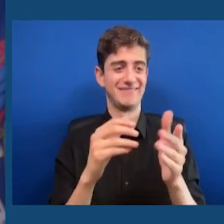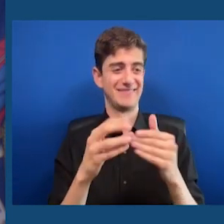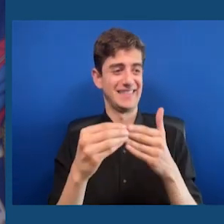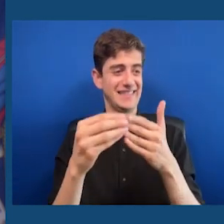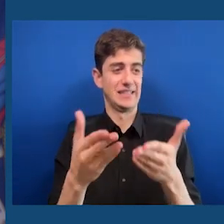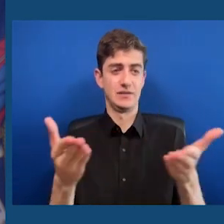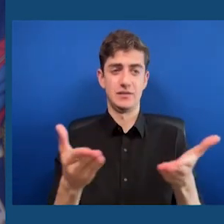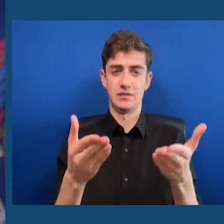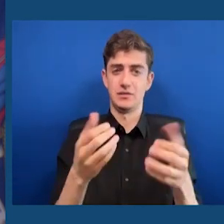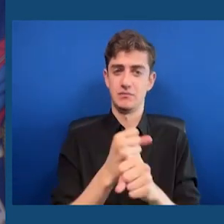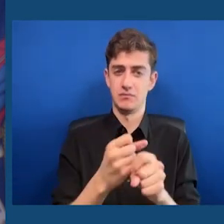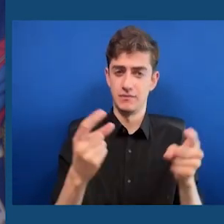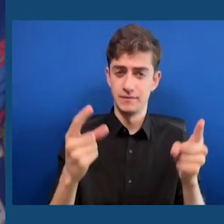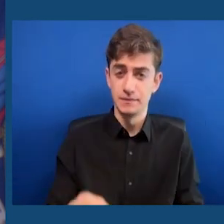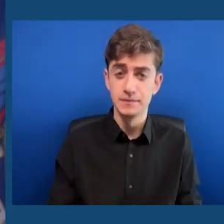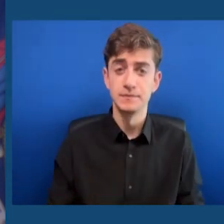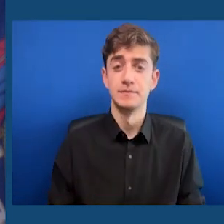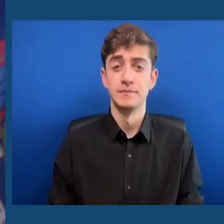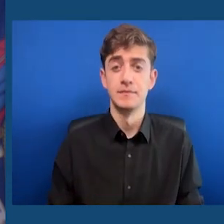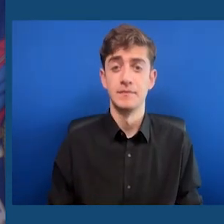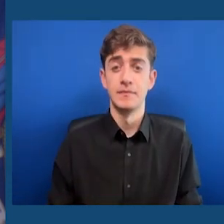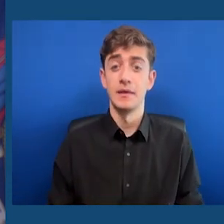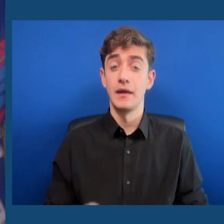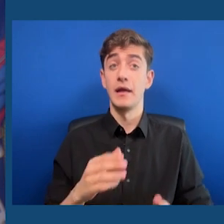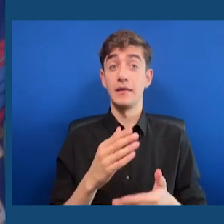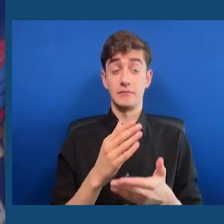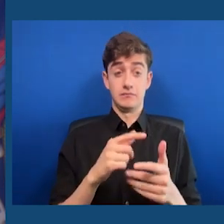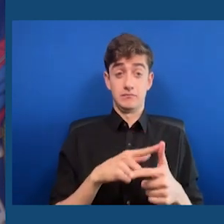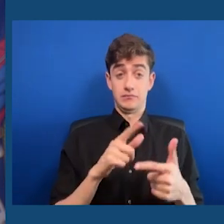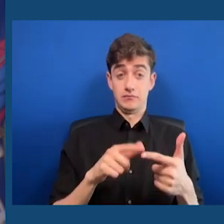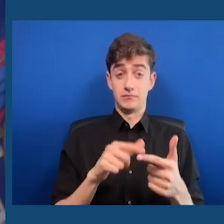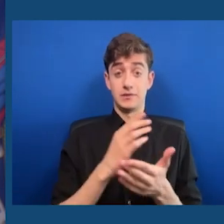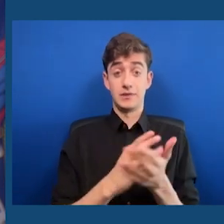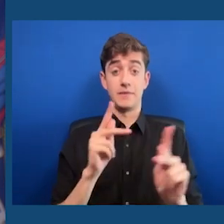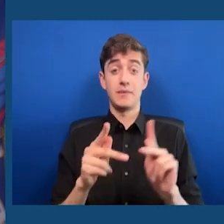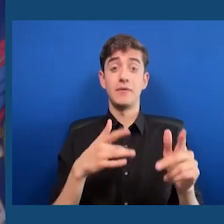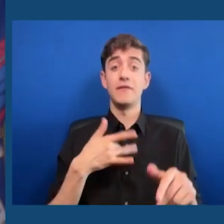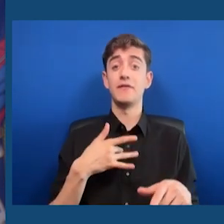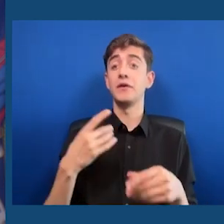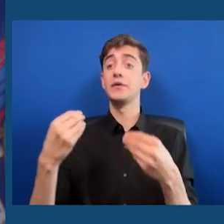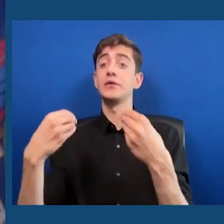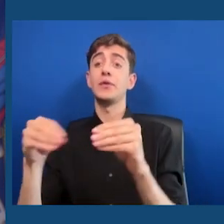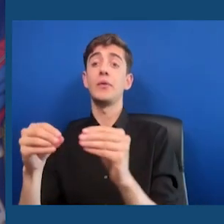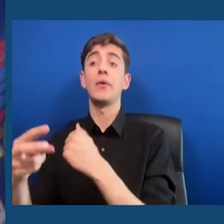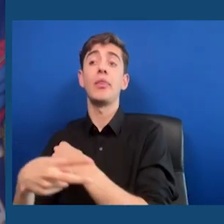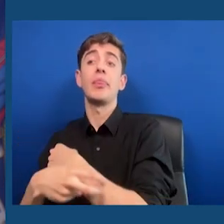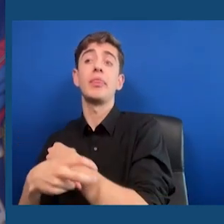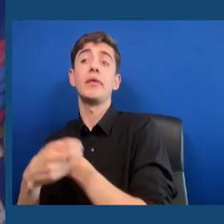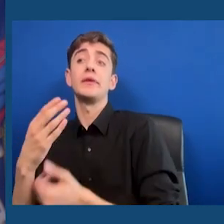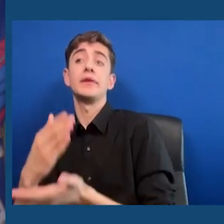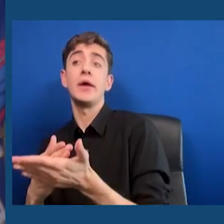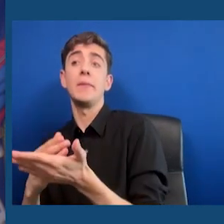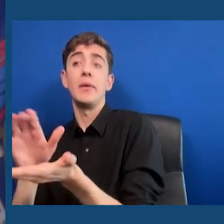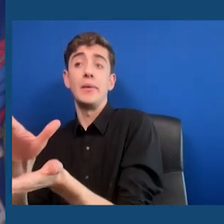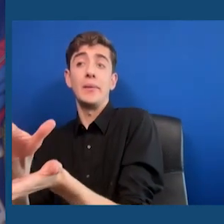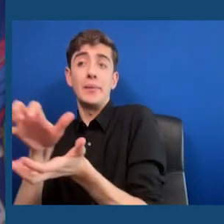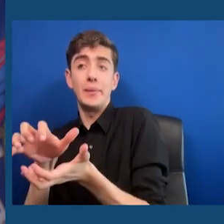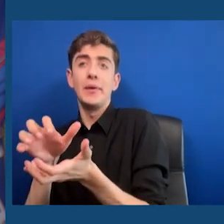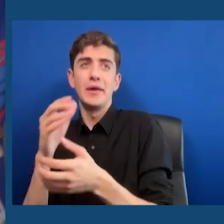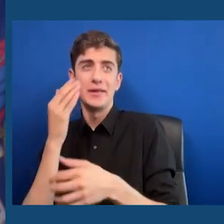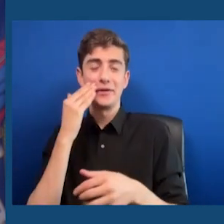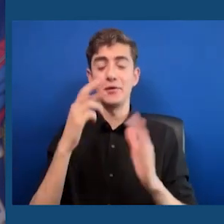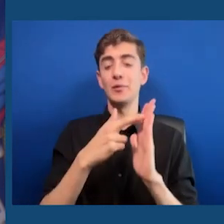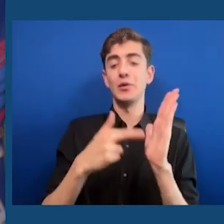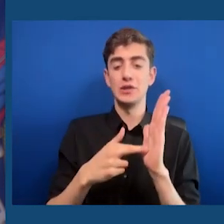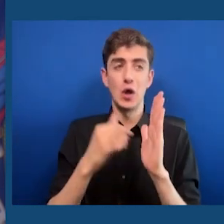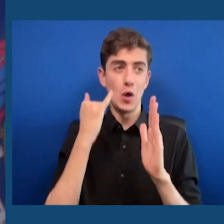And those who think they can go store after store, just grab enough here, they know the numbers, they know what constitutes a felony and what's a misdemeanor.